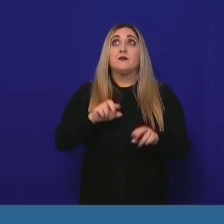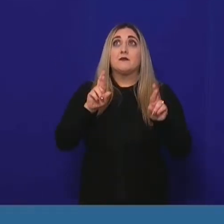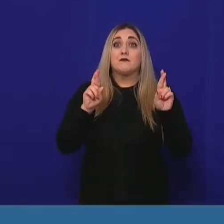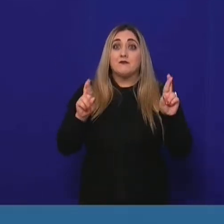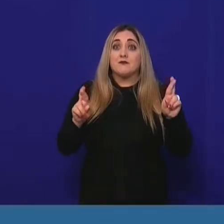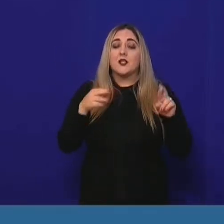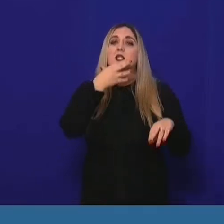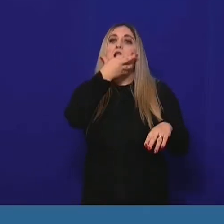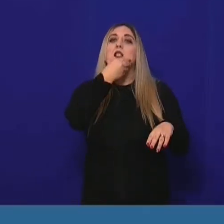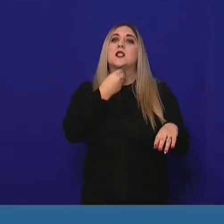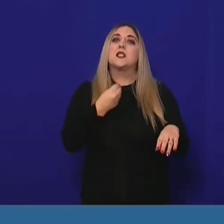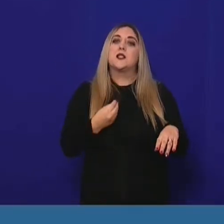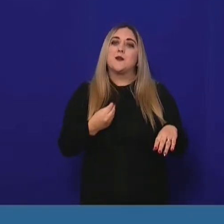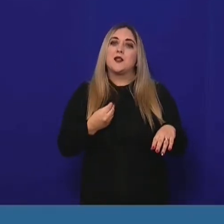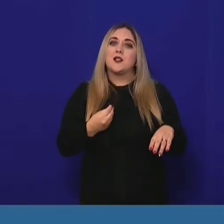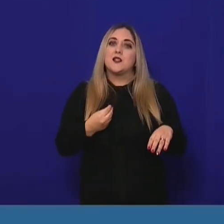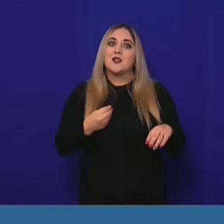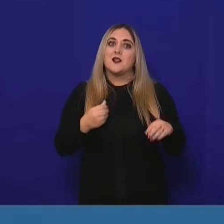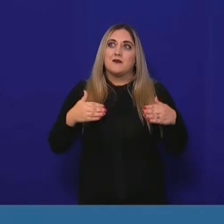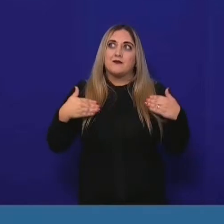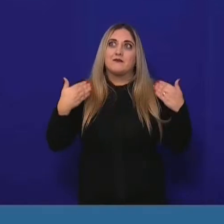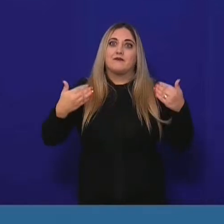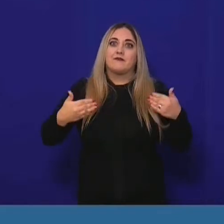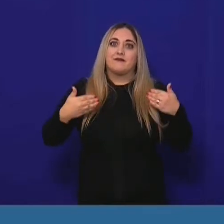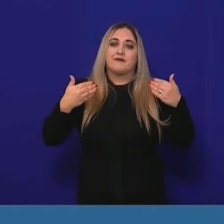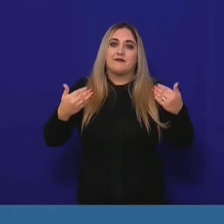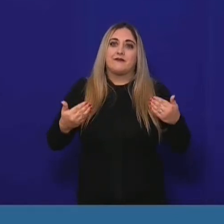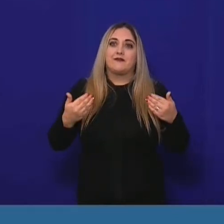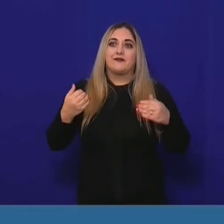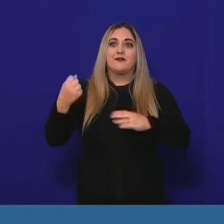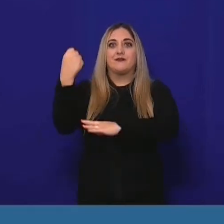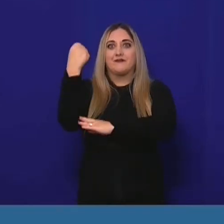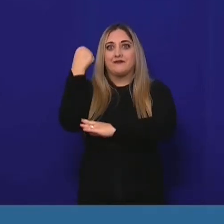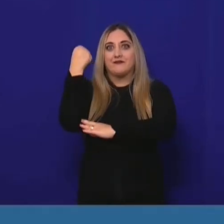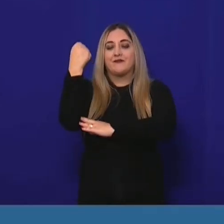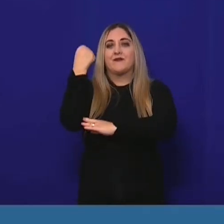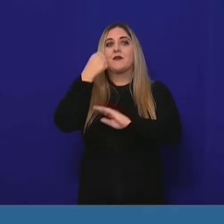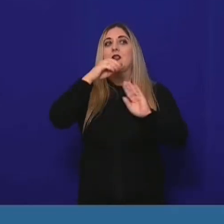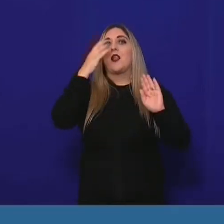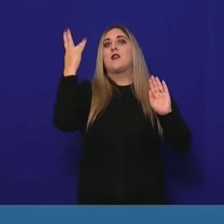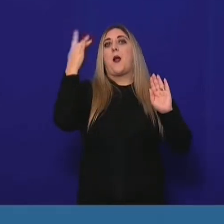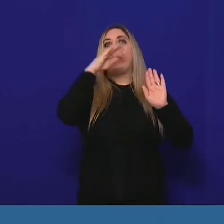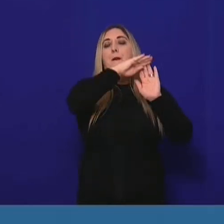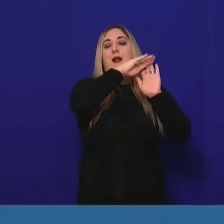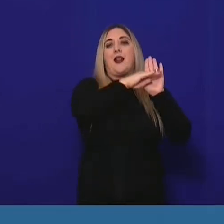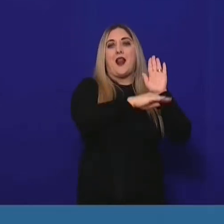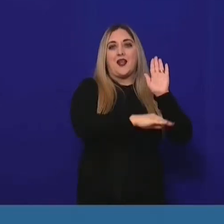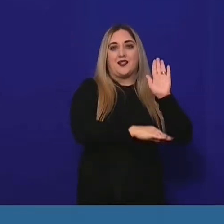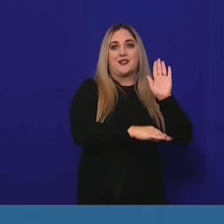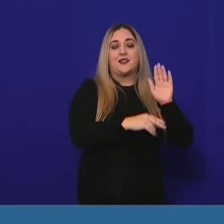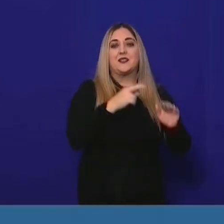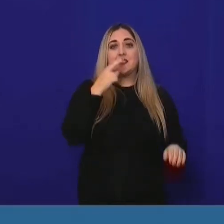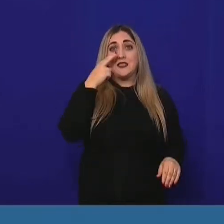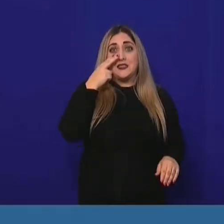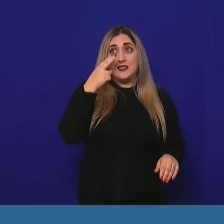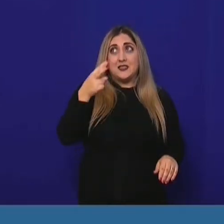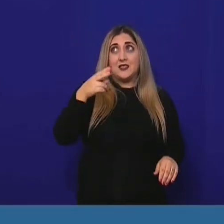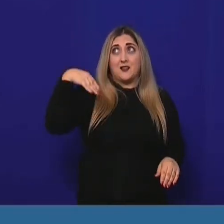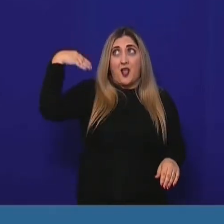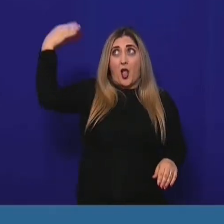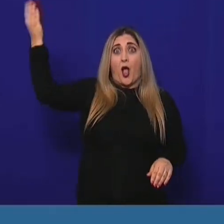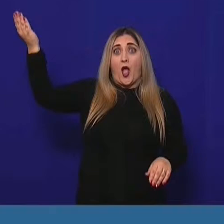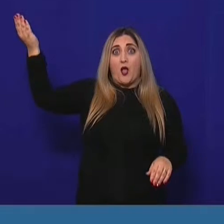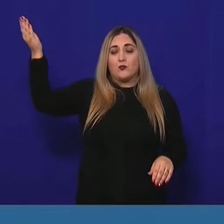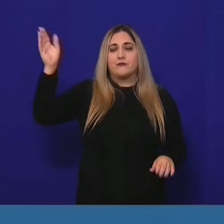Christmas period with ongoing decreasing numbers We have seen the experiences that many